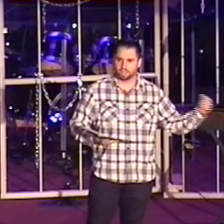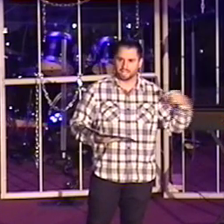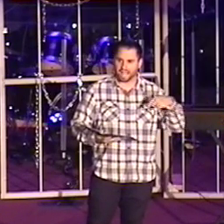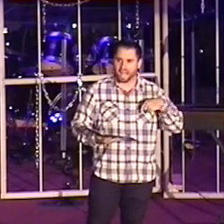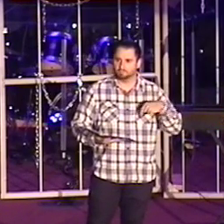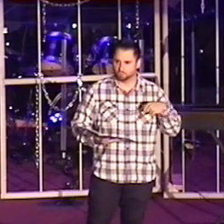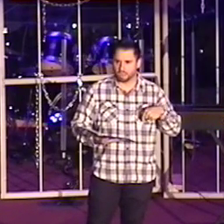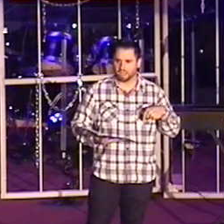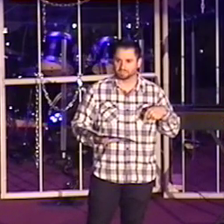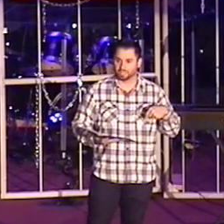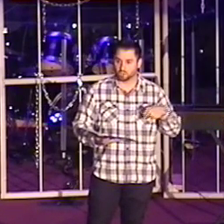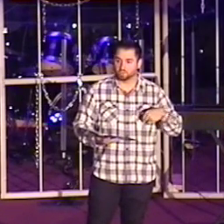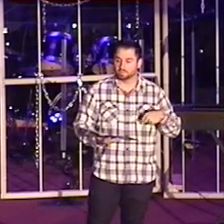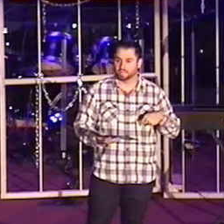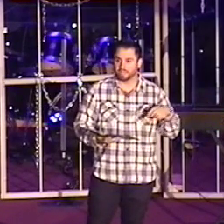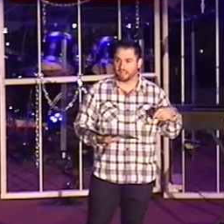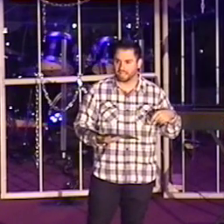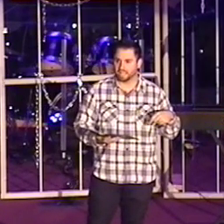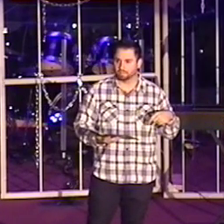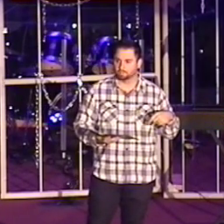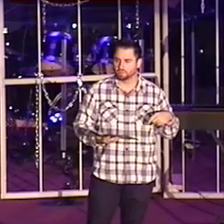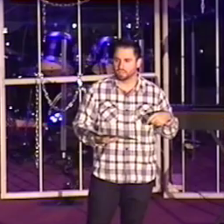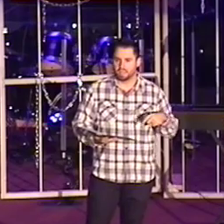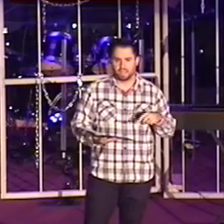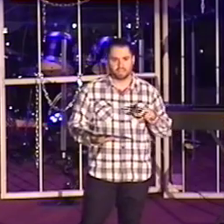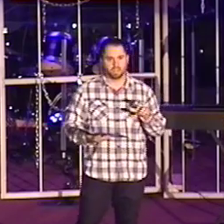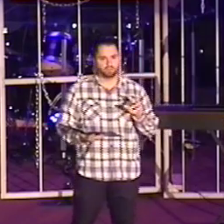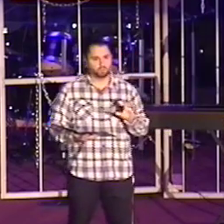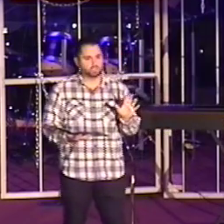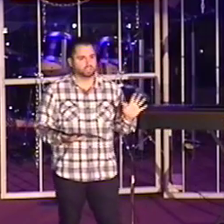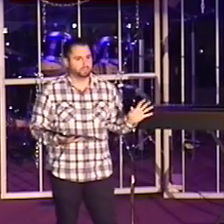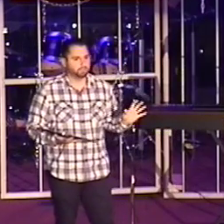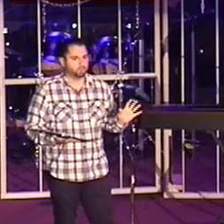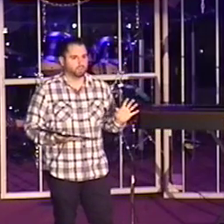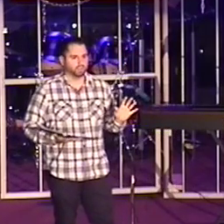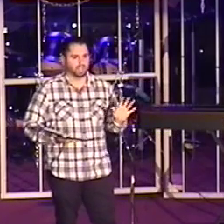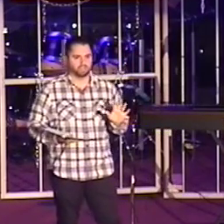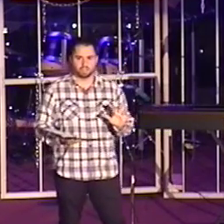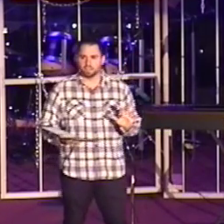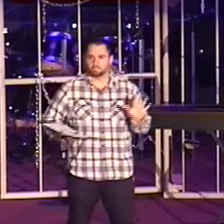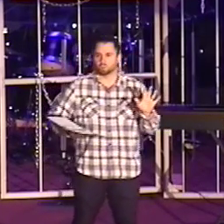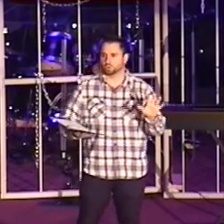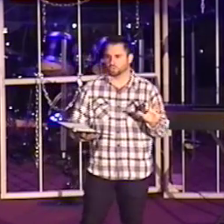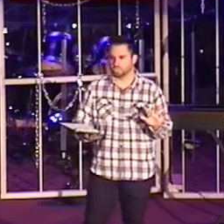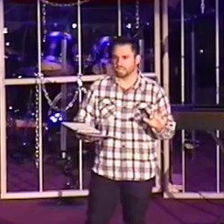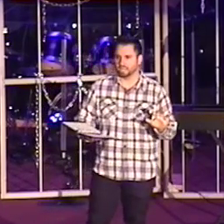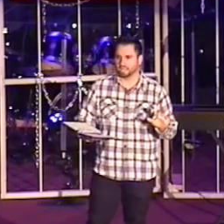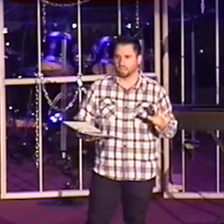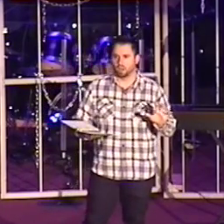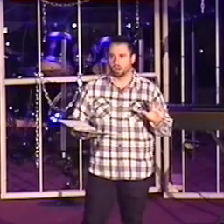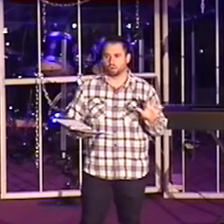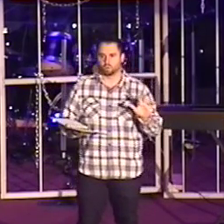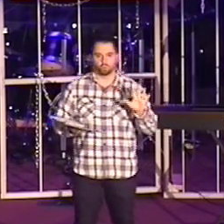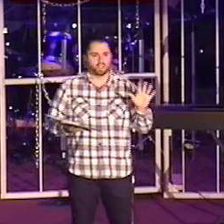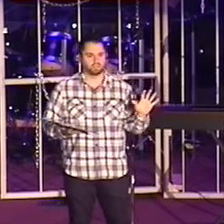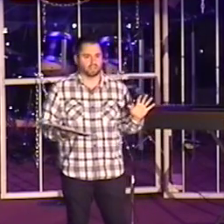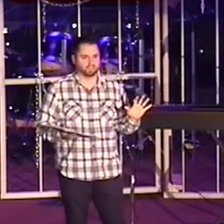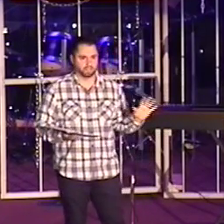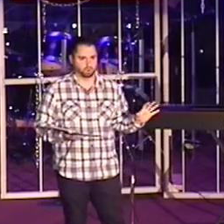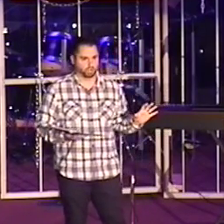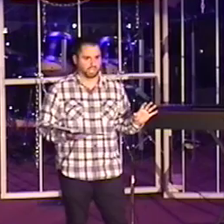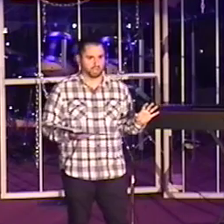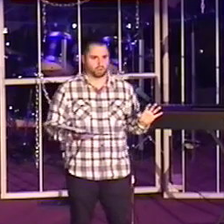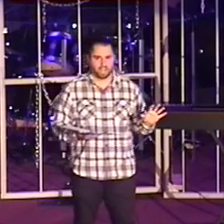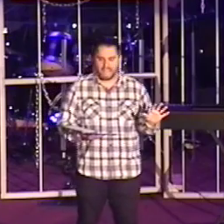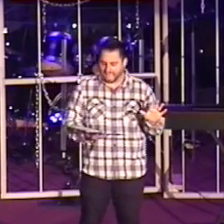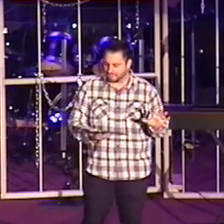job like I'm your boss, because ultimately I am. And unfortunately, people, like they approach Christianity or their way of life